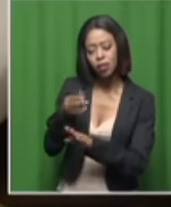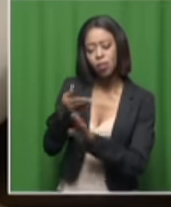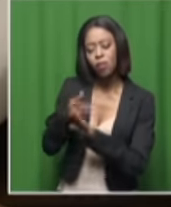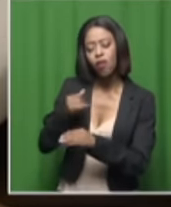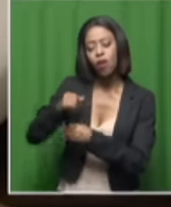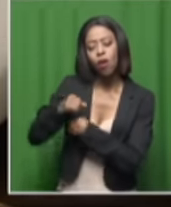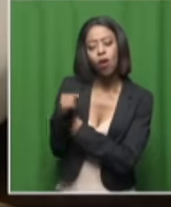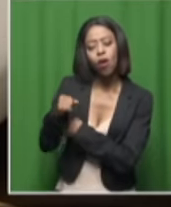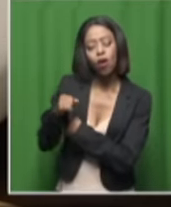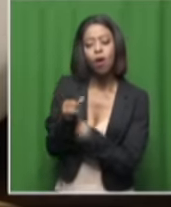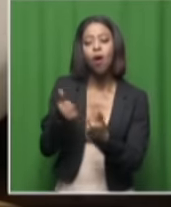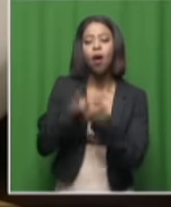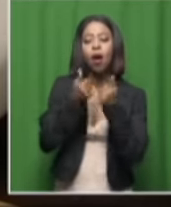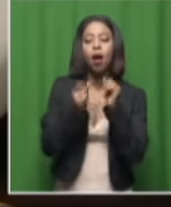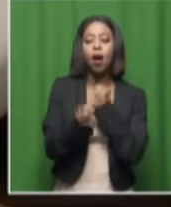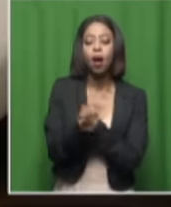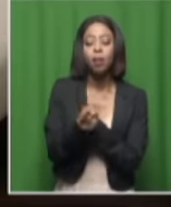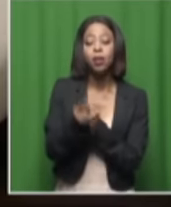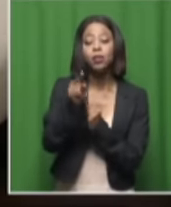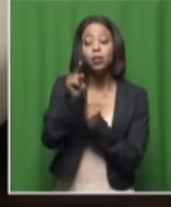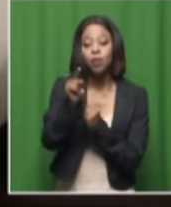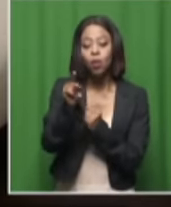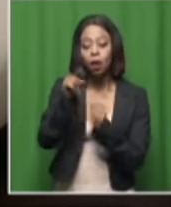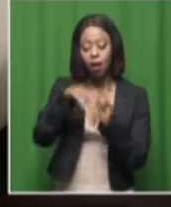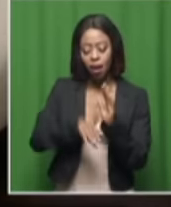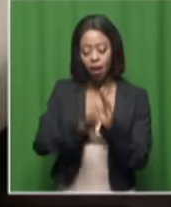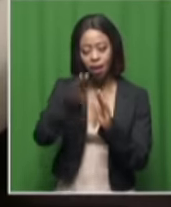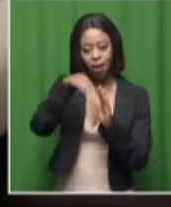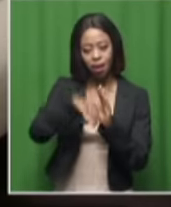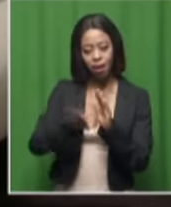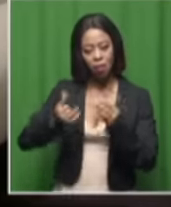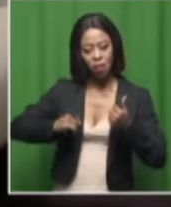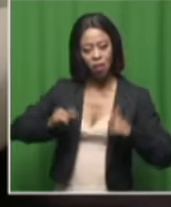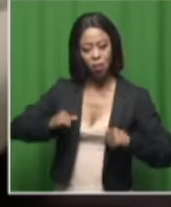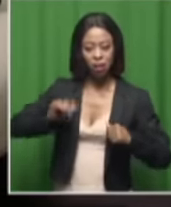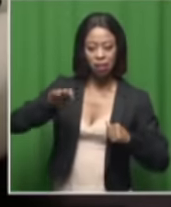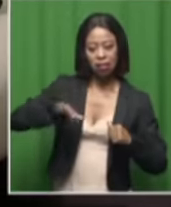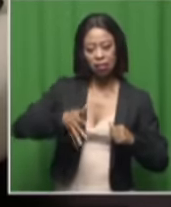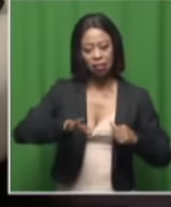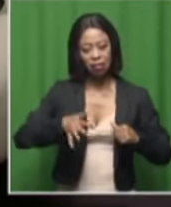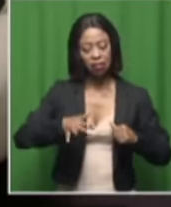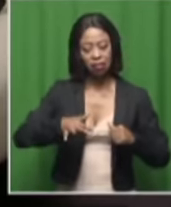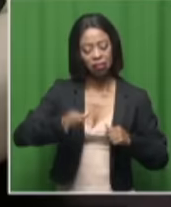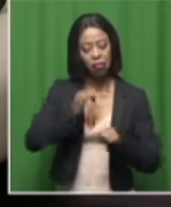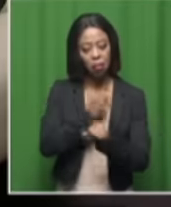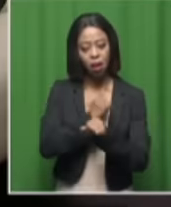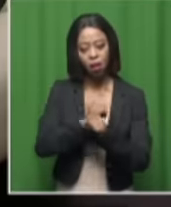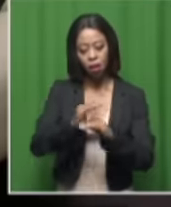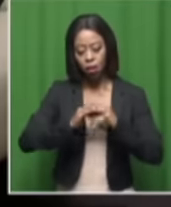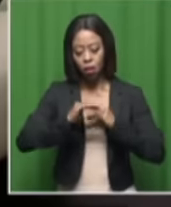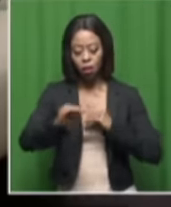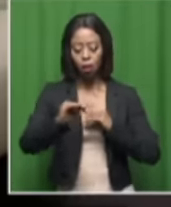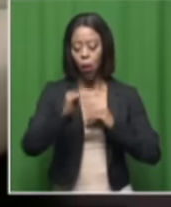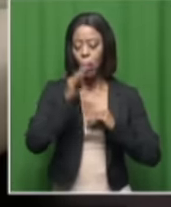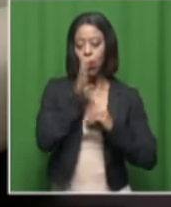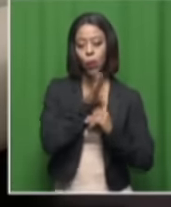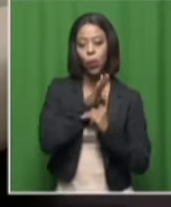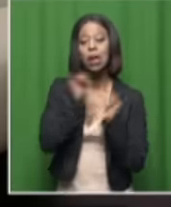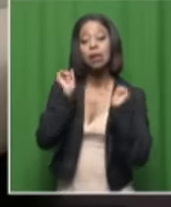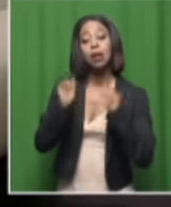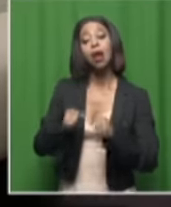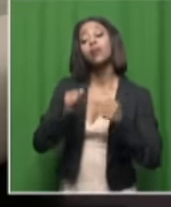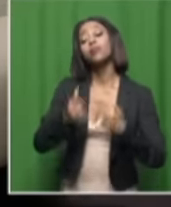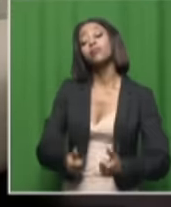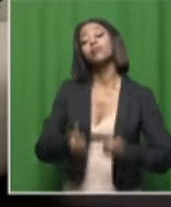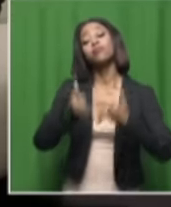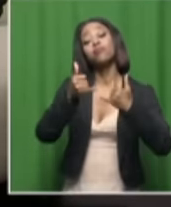Stellenbosch game, just in terms of the inconsistency of performance in terms of Pirates. You now have this trophy which you've